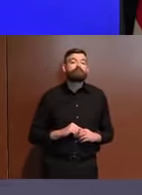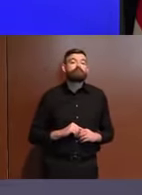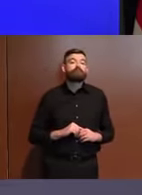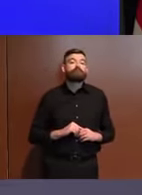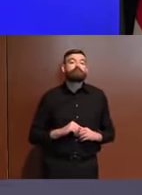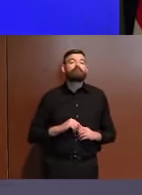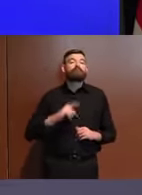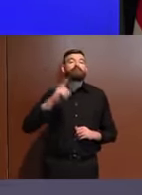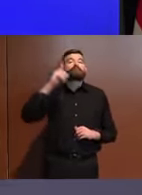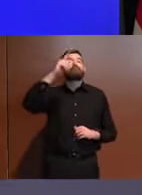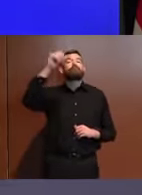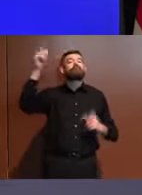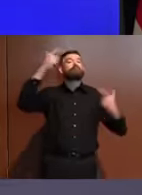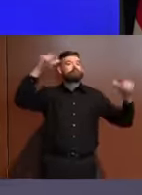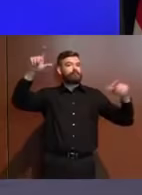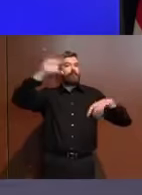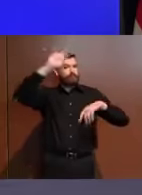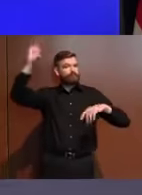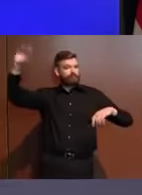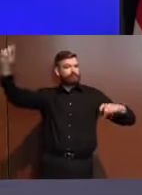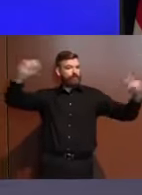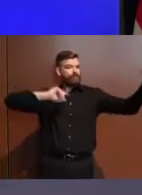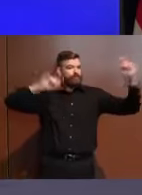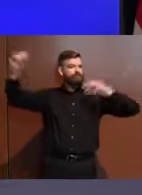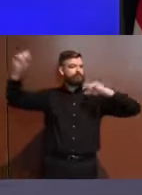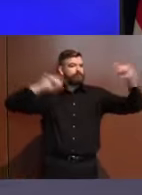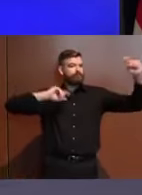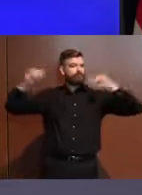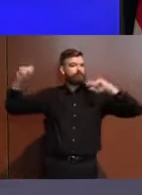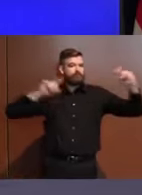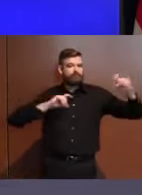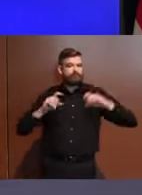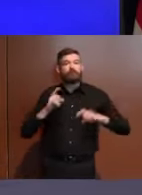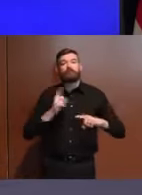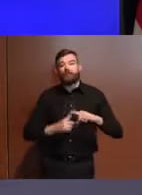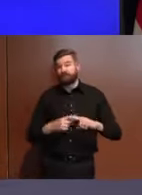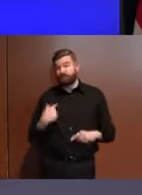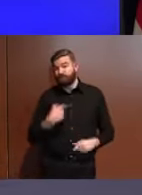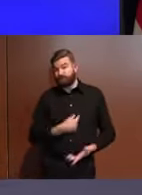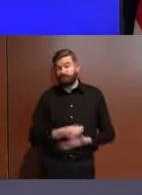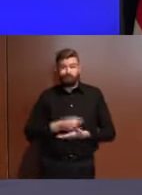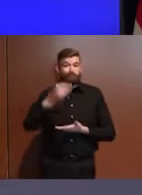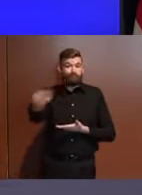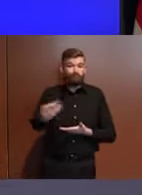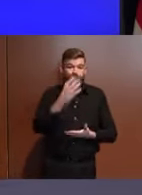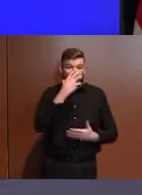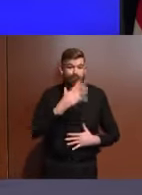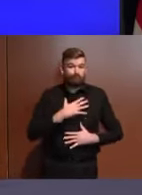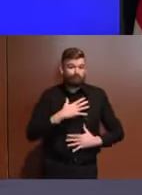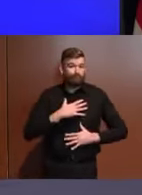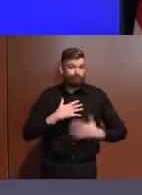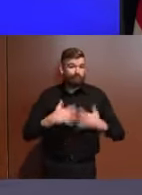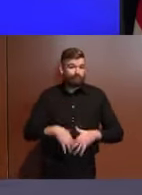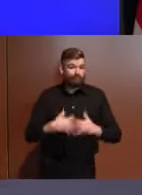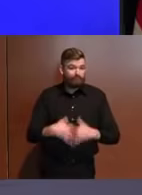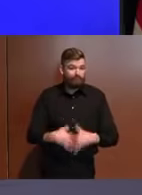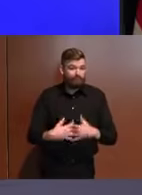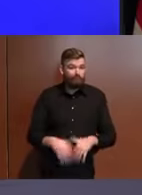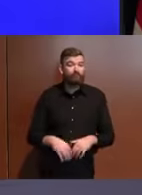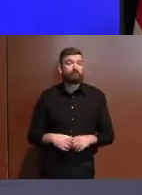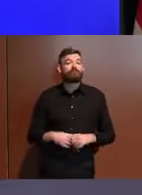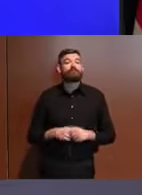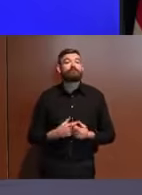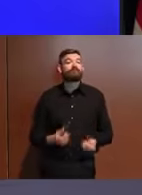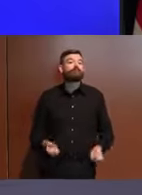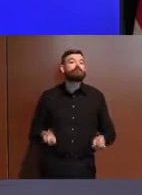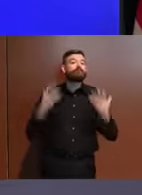doing, including flat out buying them, which is another option we haven't spent a lot of time talking about. We're not waiting just for